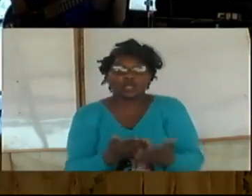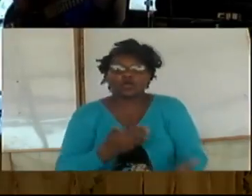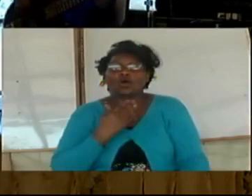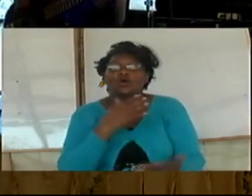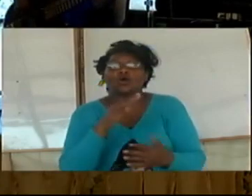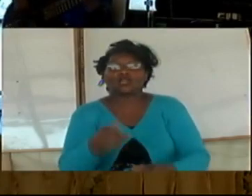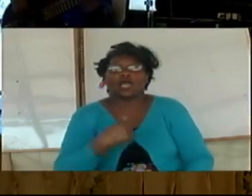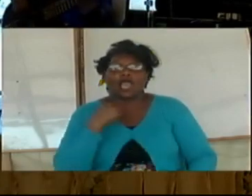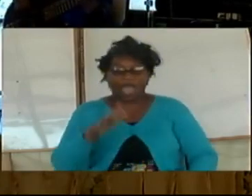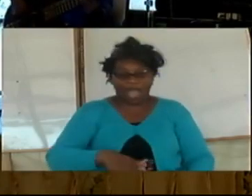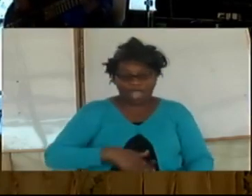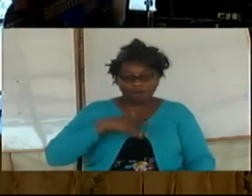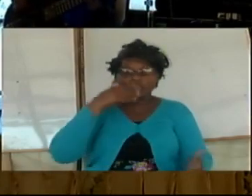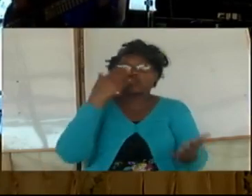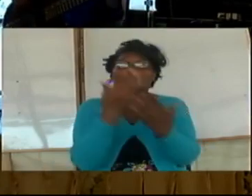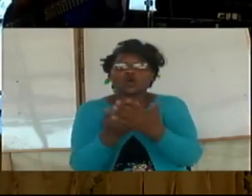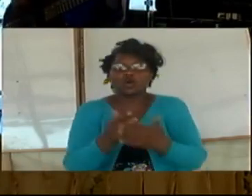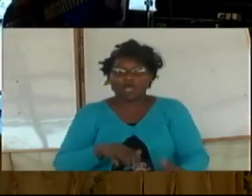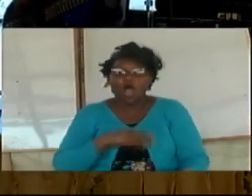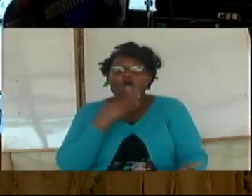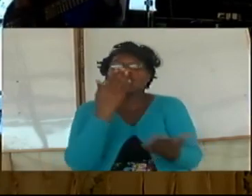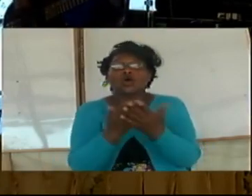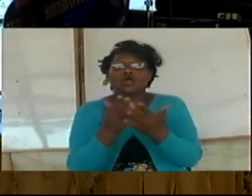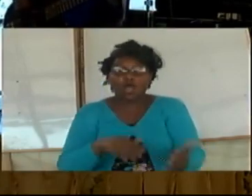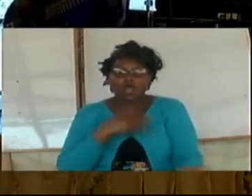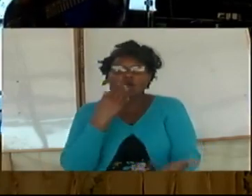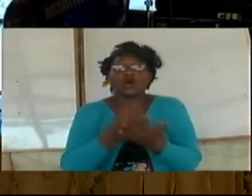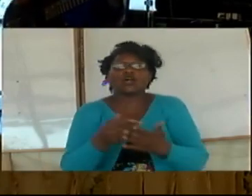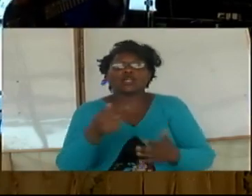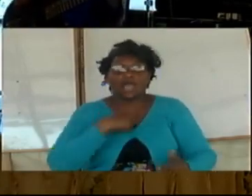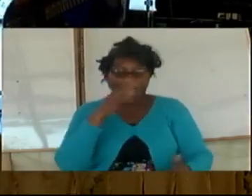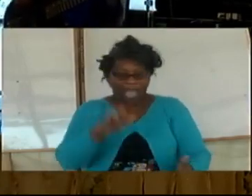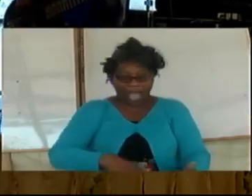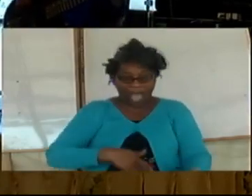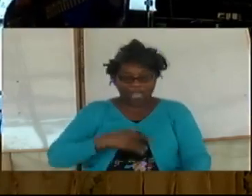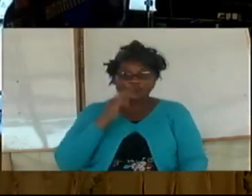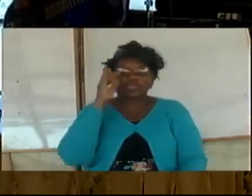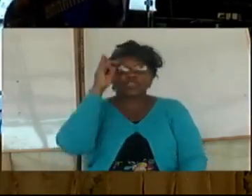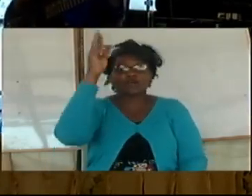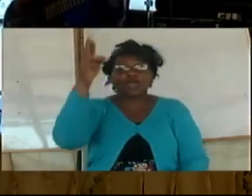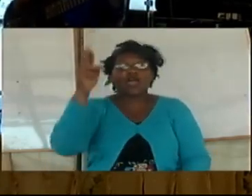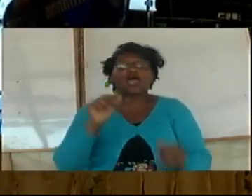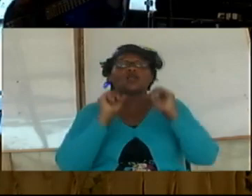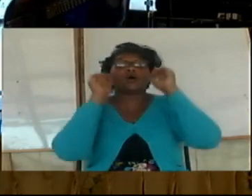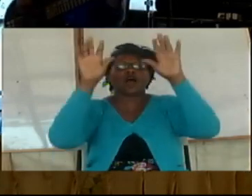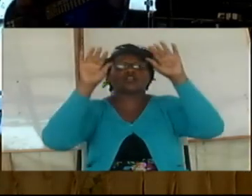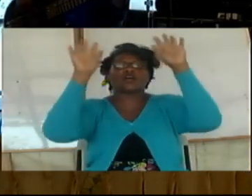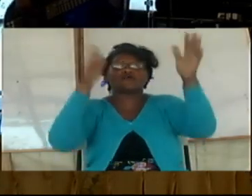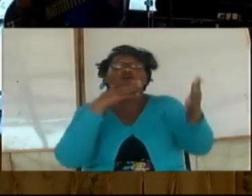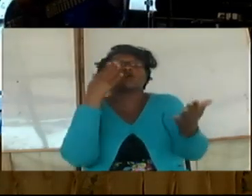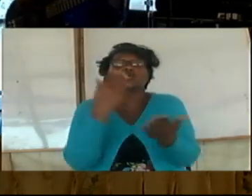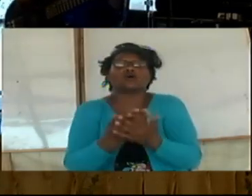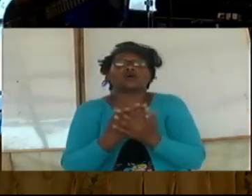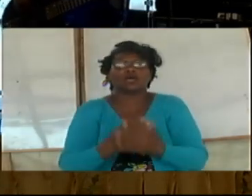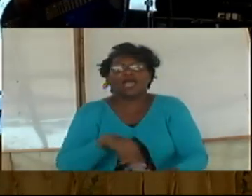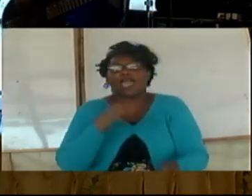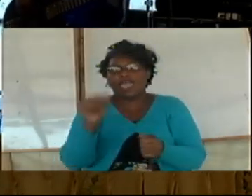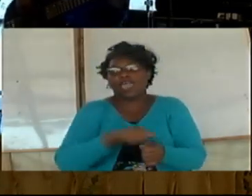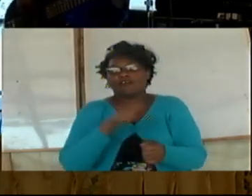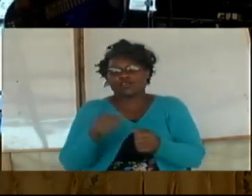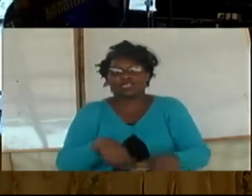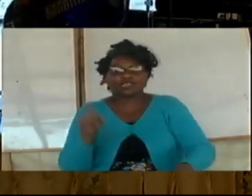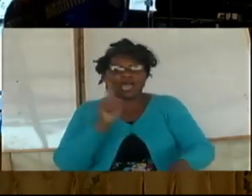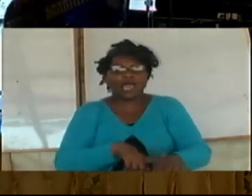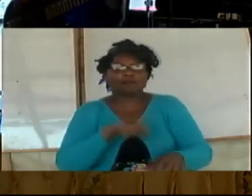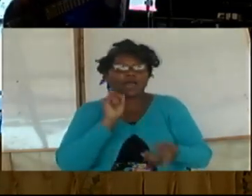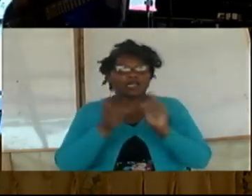Good, good, good. I feel good, good, good. I feel real wonderful good.